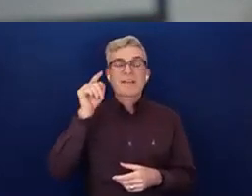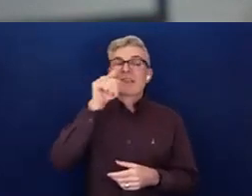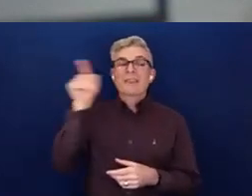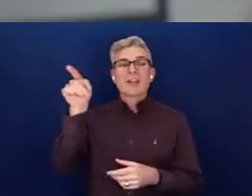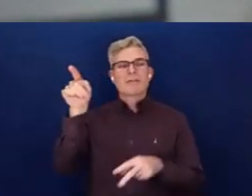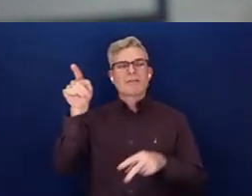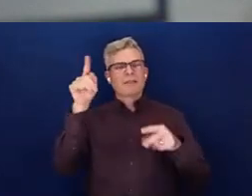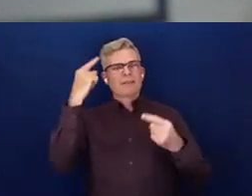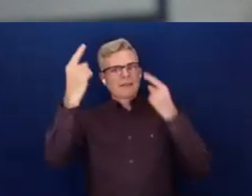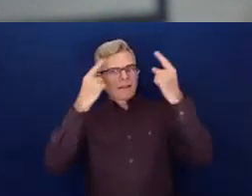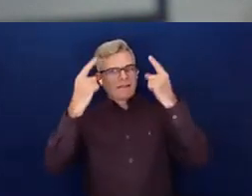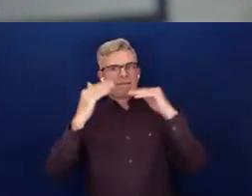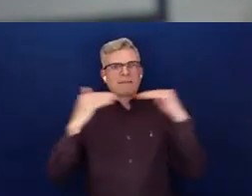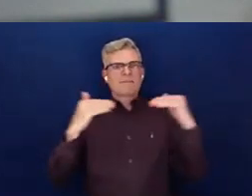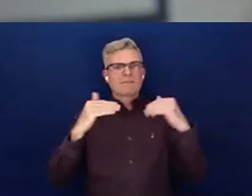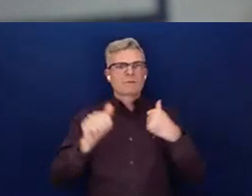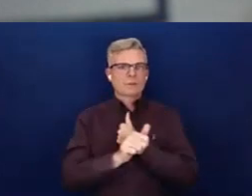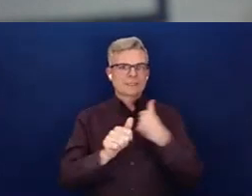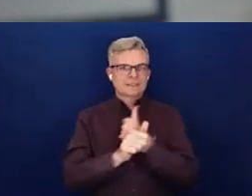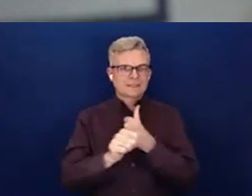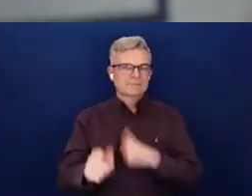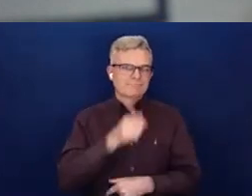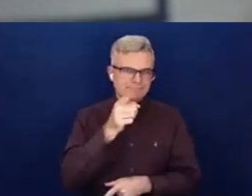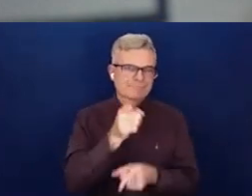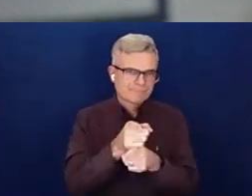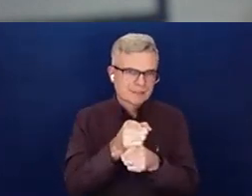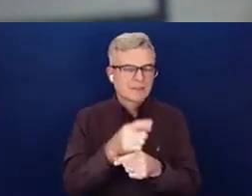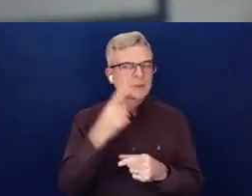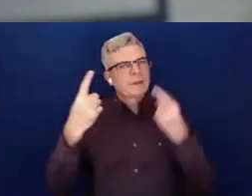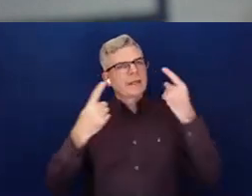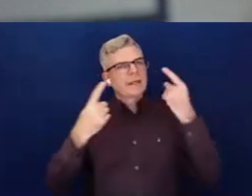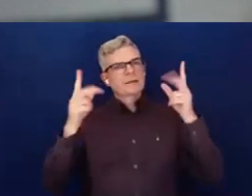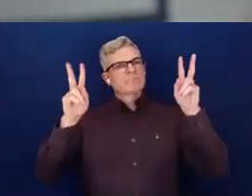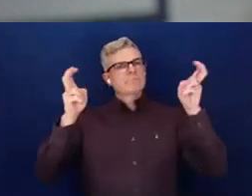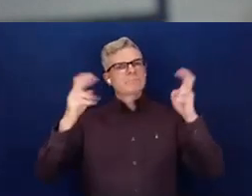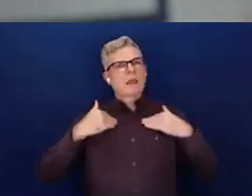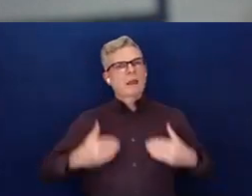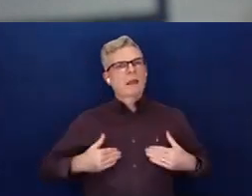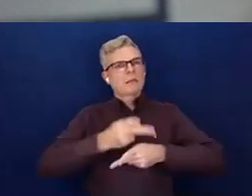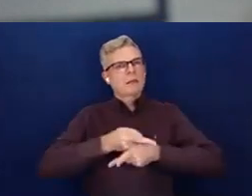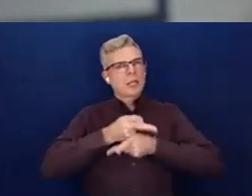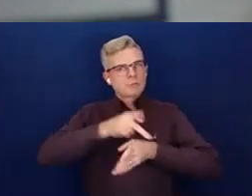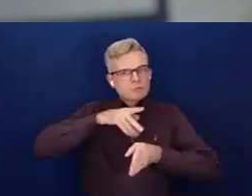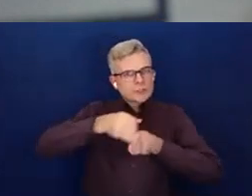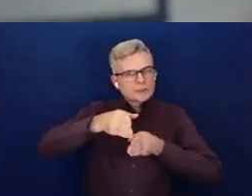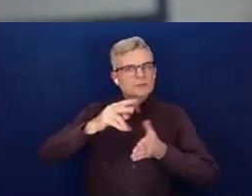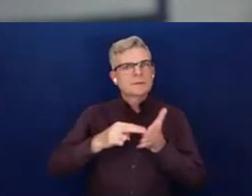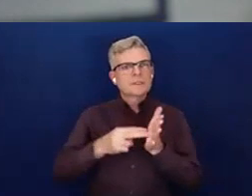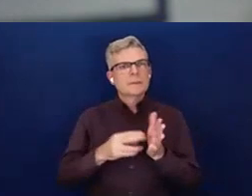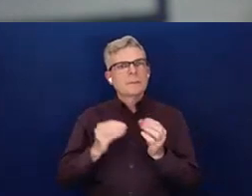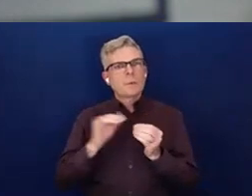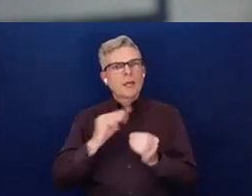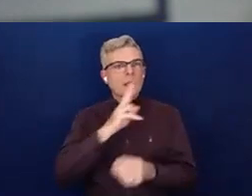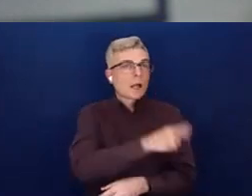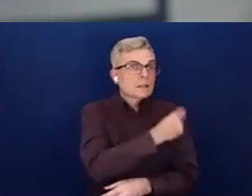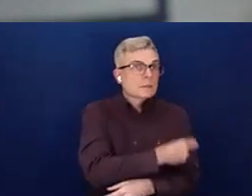risk. And so you're exactly right. When you think healthcare professionals, they're thinking more hospital and clinic because of the ongoing